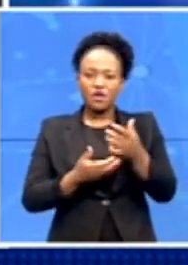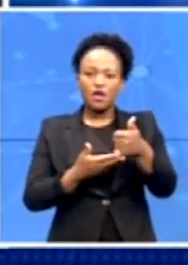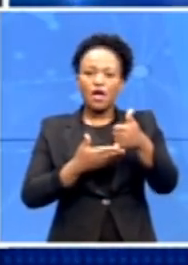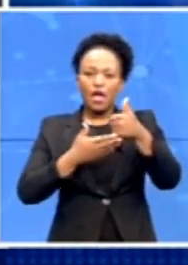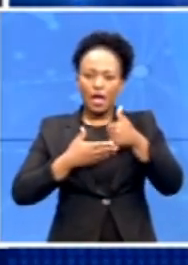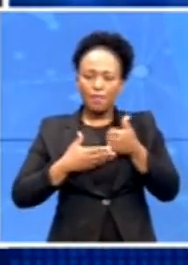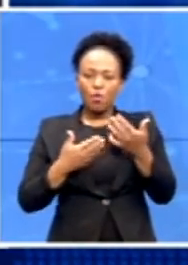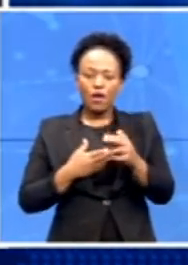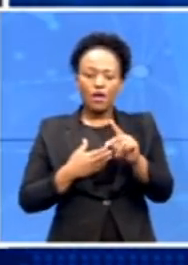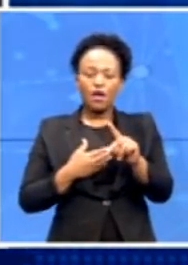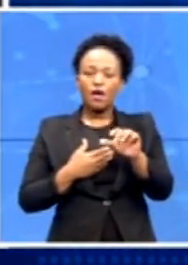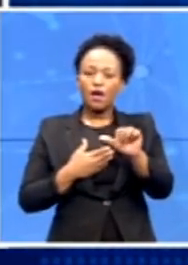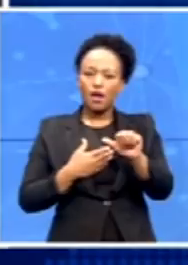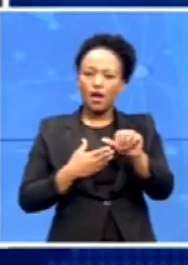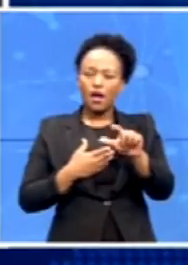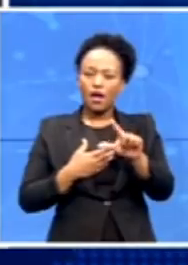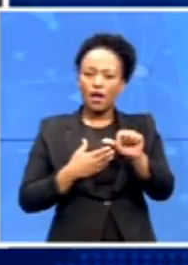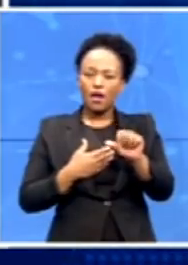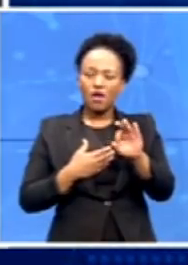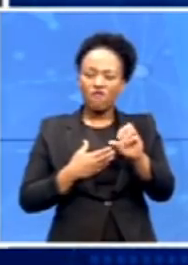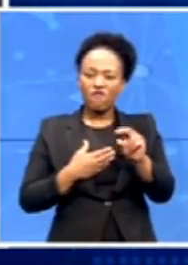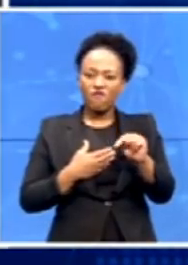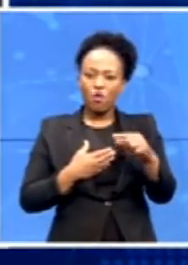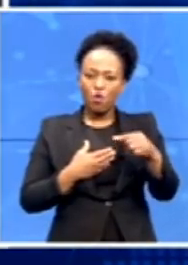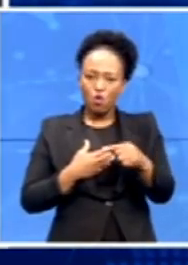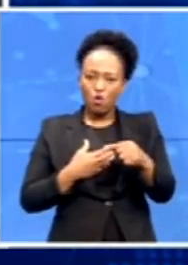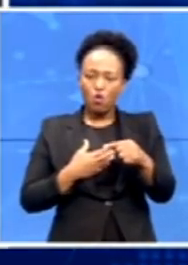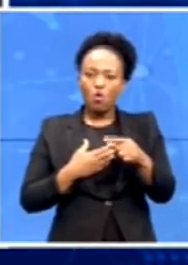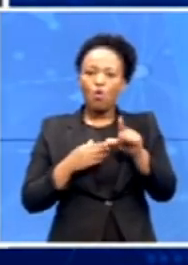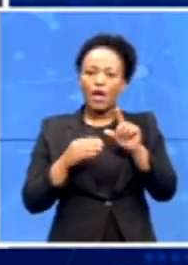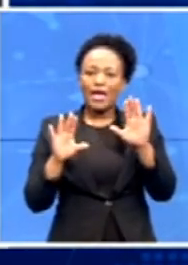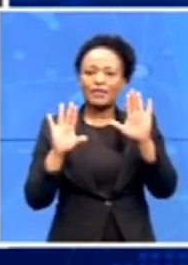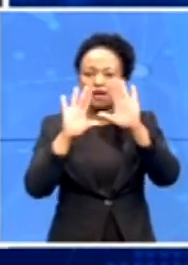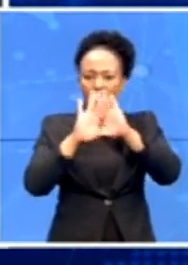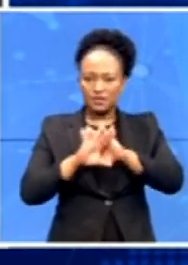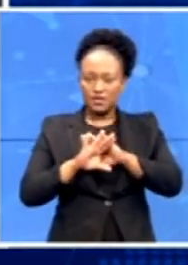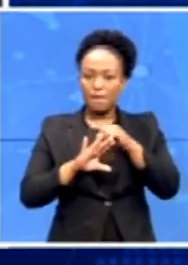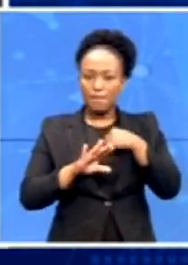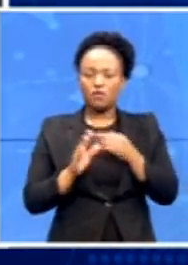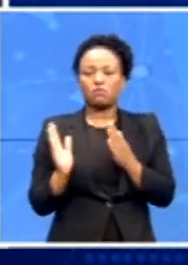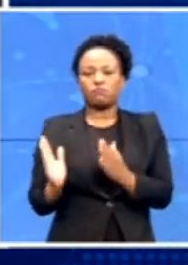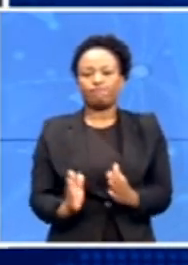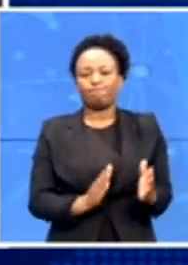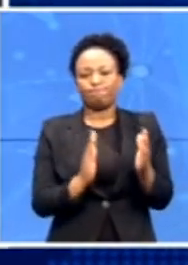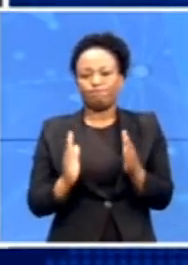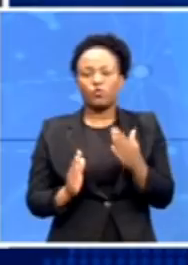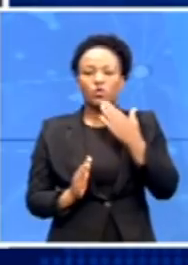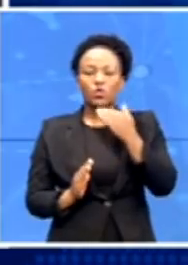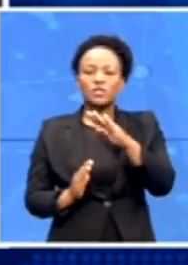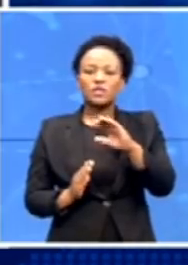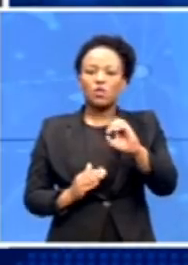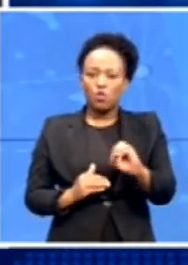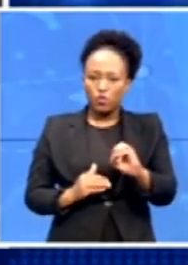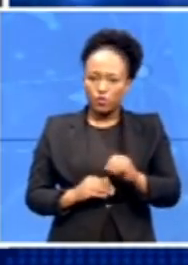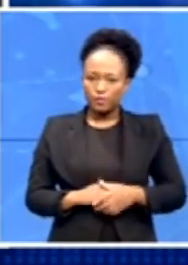mostly Westkoppies at night, which I arranged with the CEO. Is that confirmed, yes,